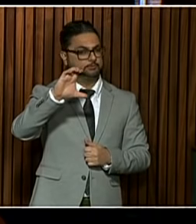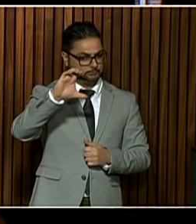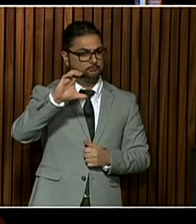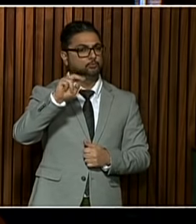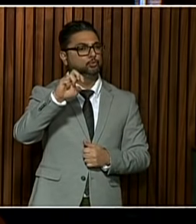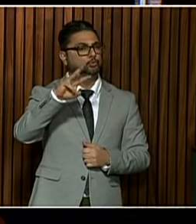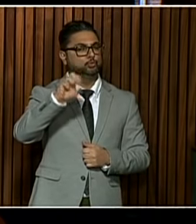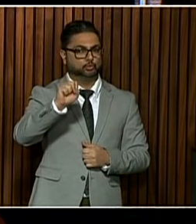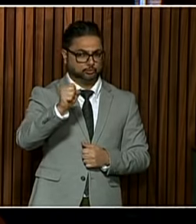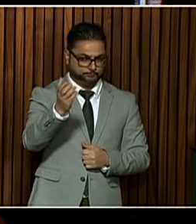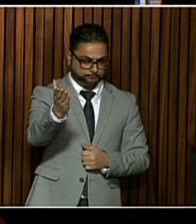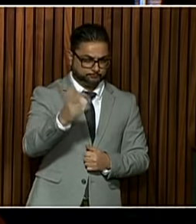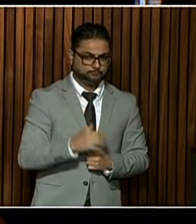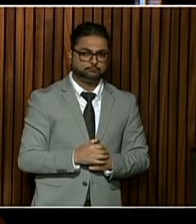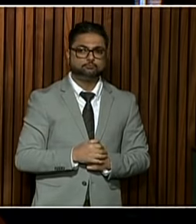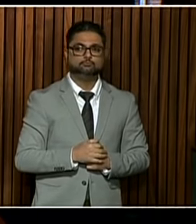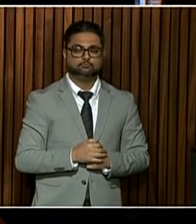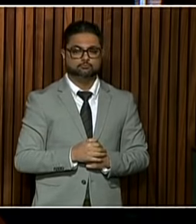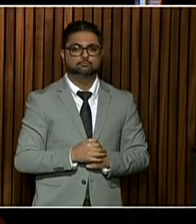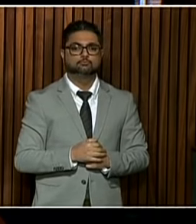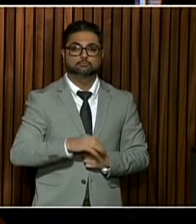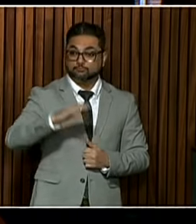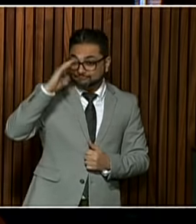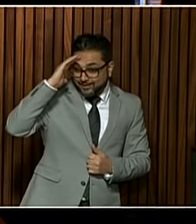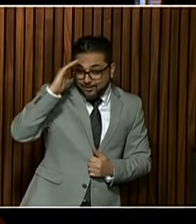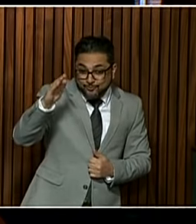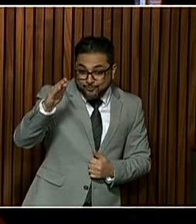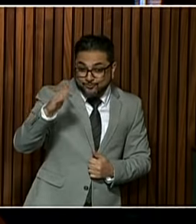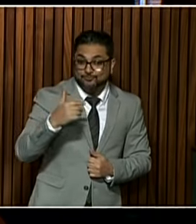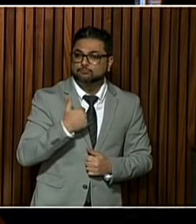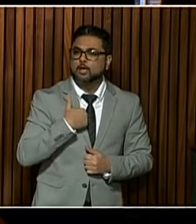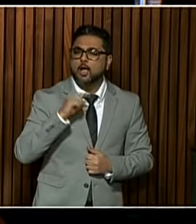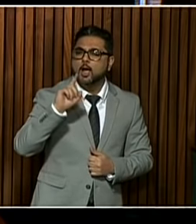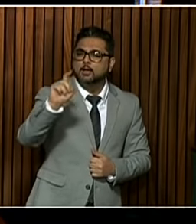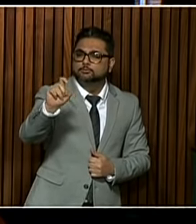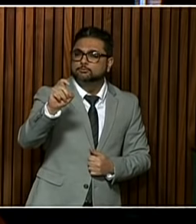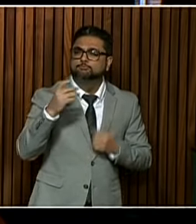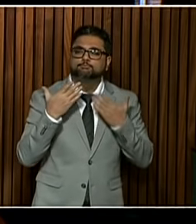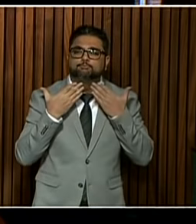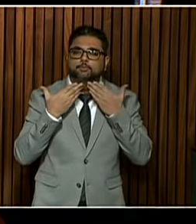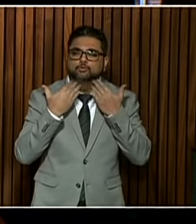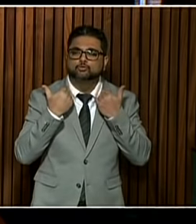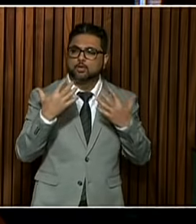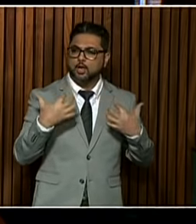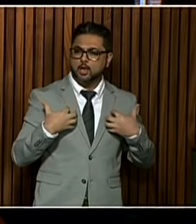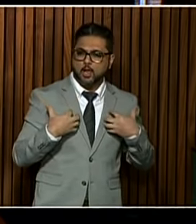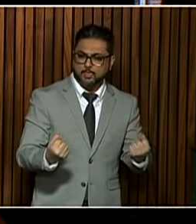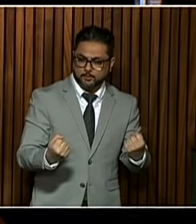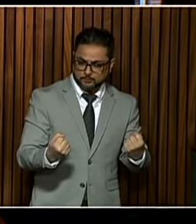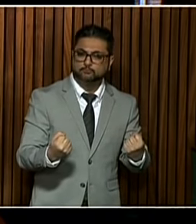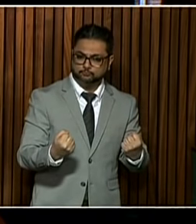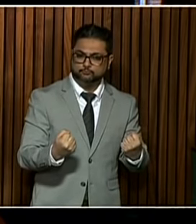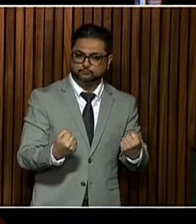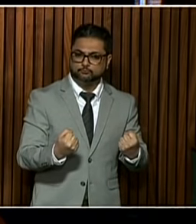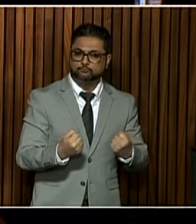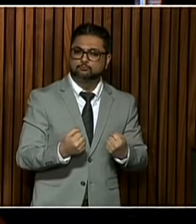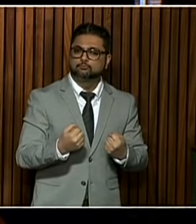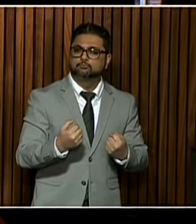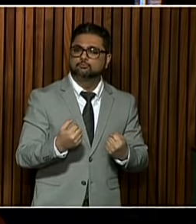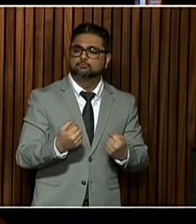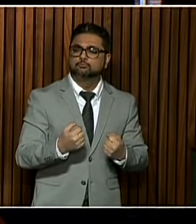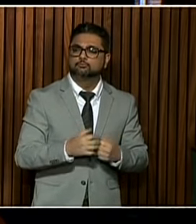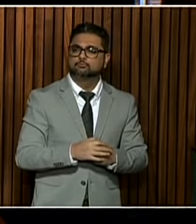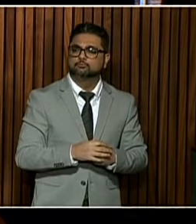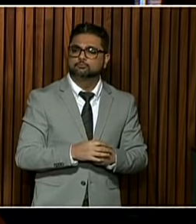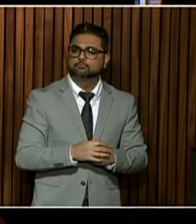Hi there. I asked the Minister of Health about this. South Lake and Newmarket is